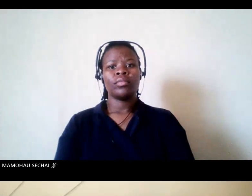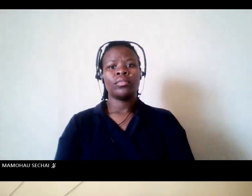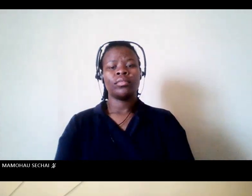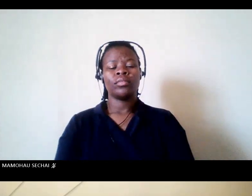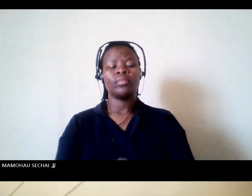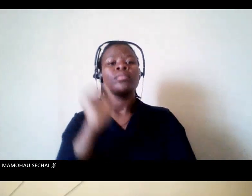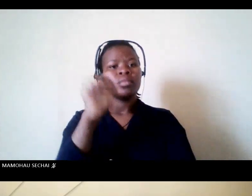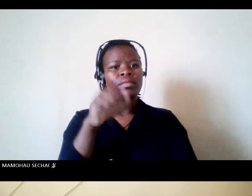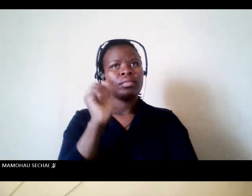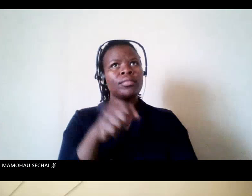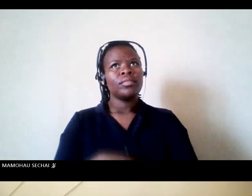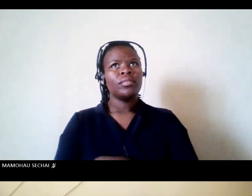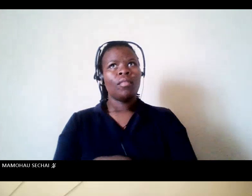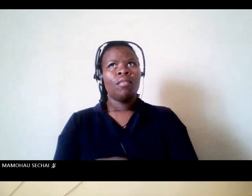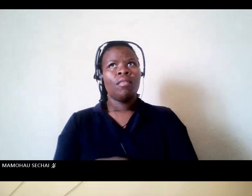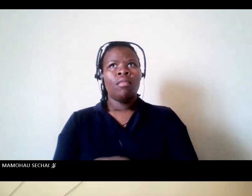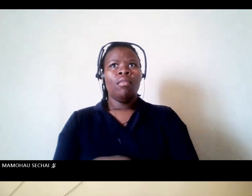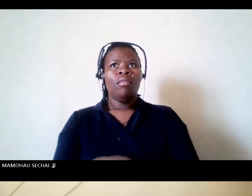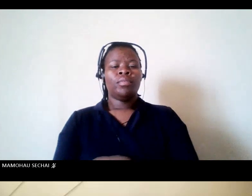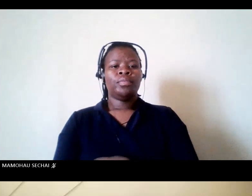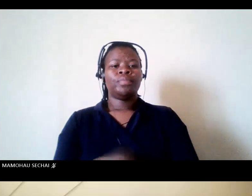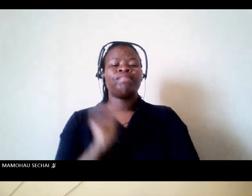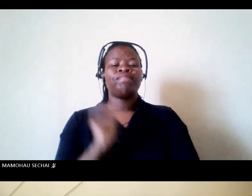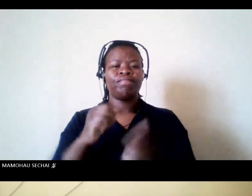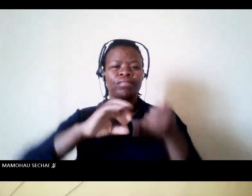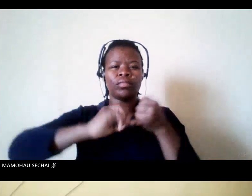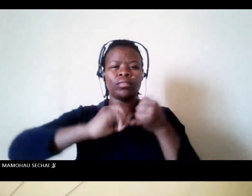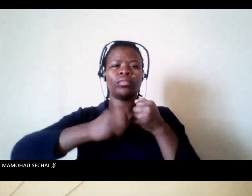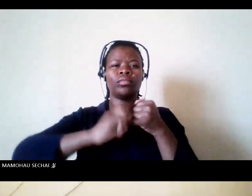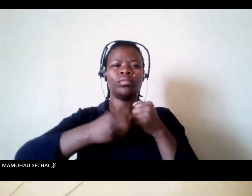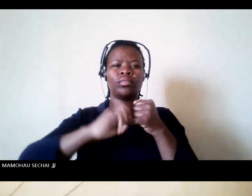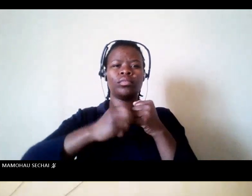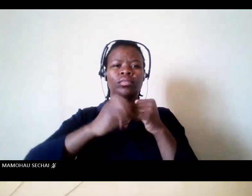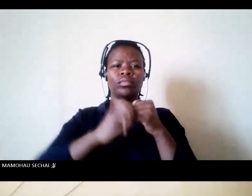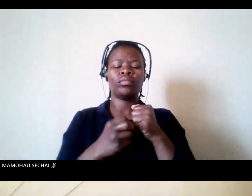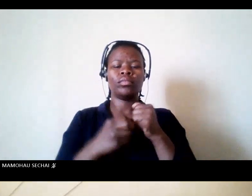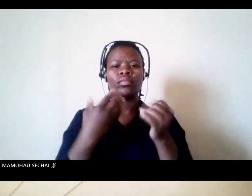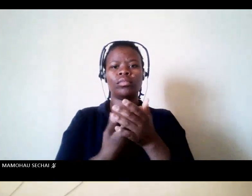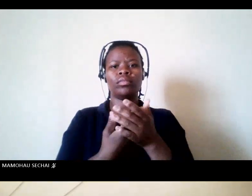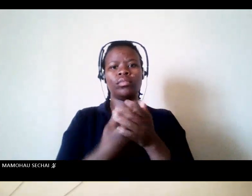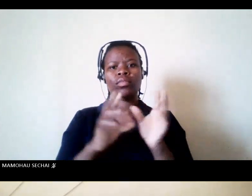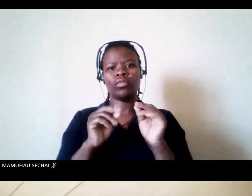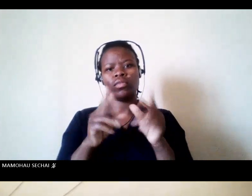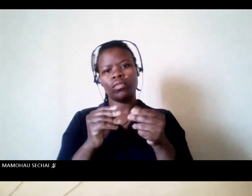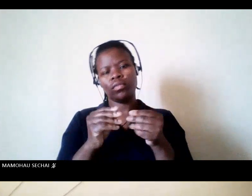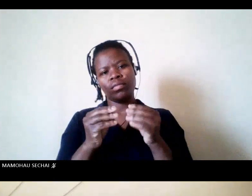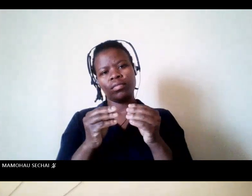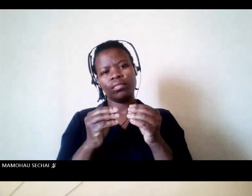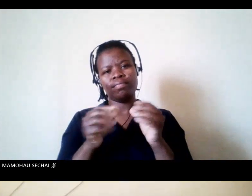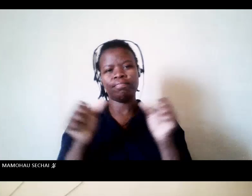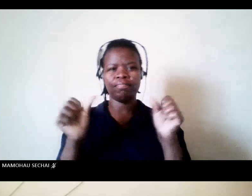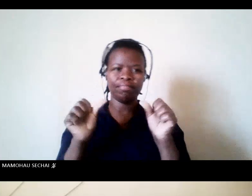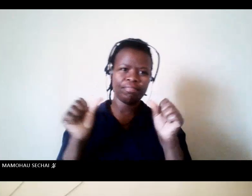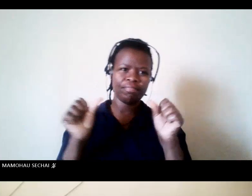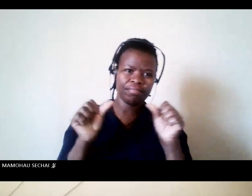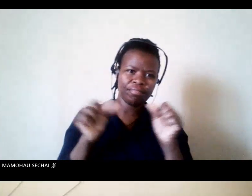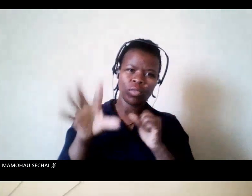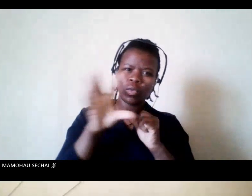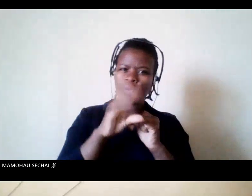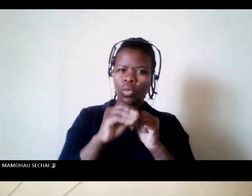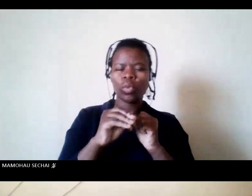I'm still trying to piece back my thoughts about the whole About child